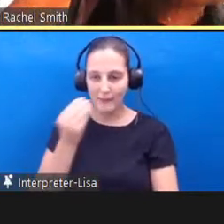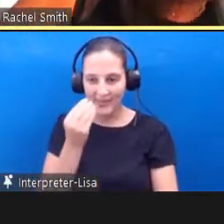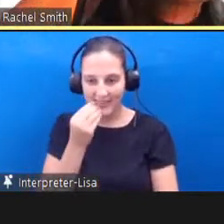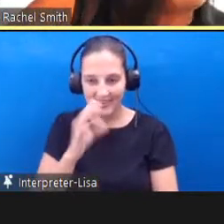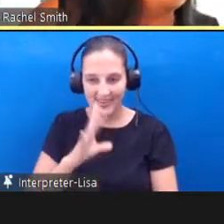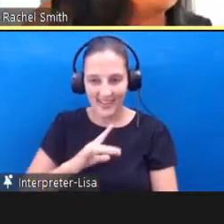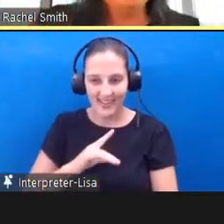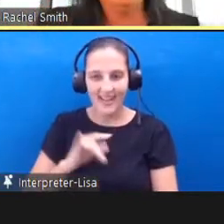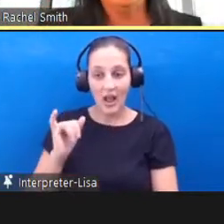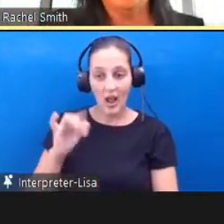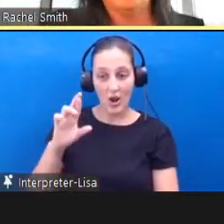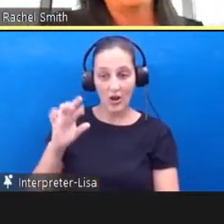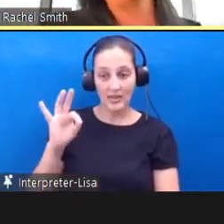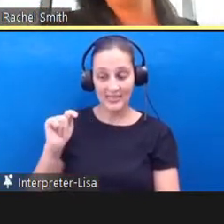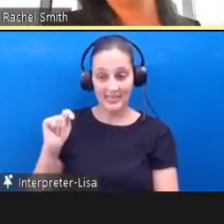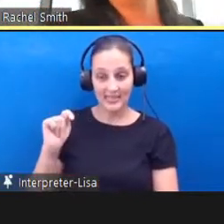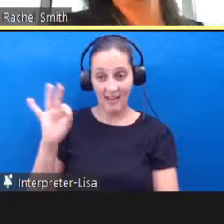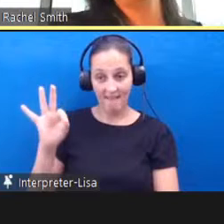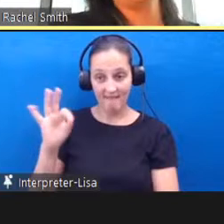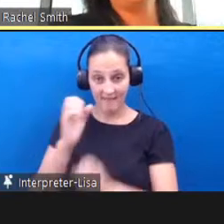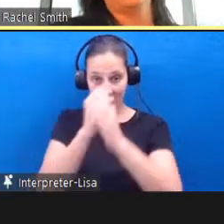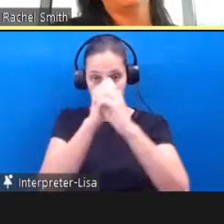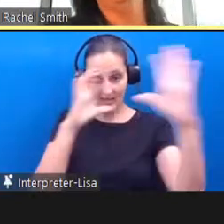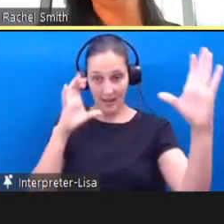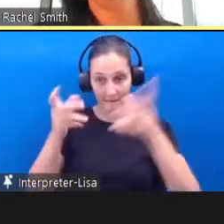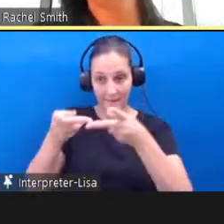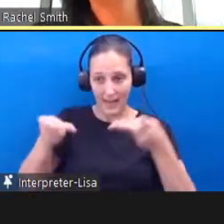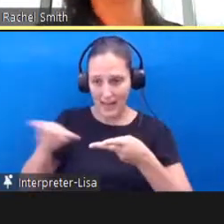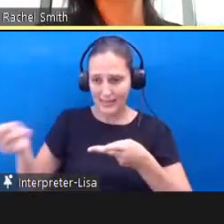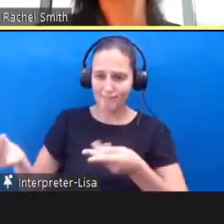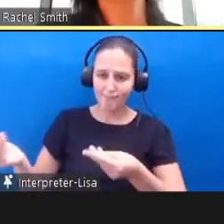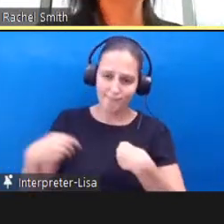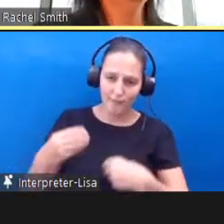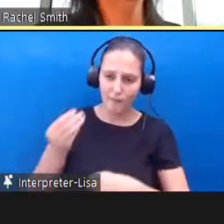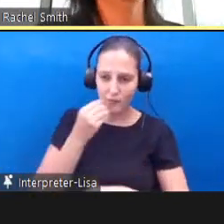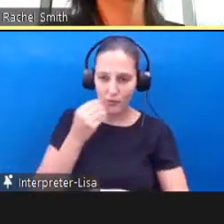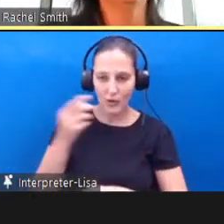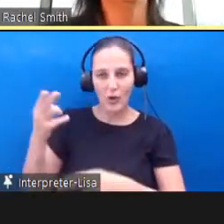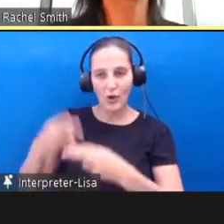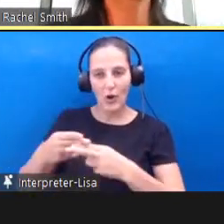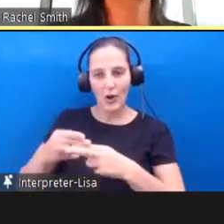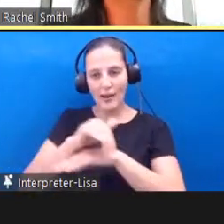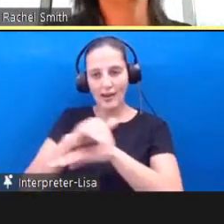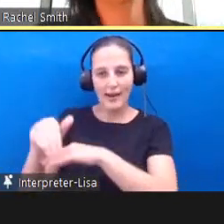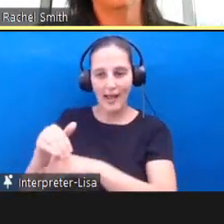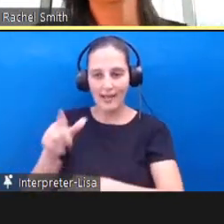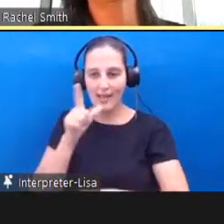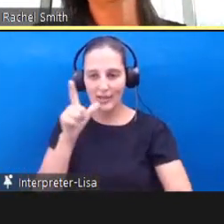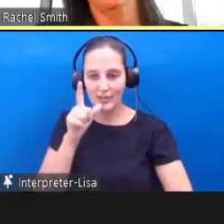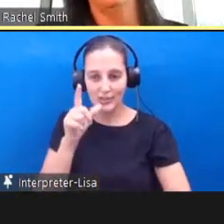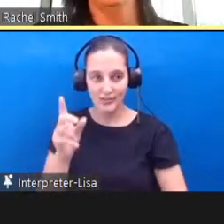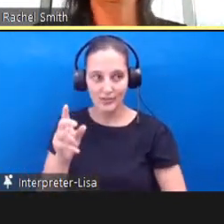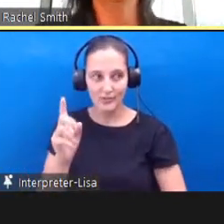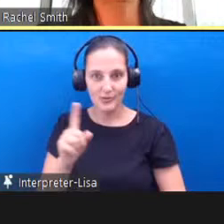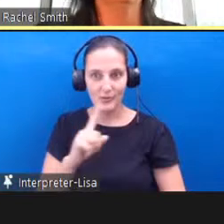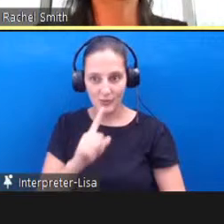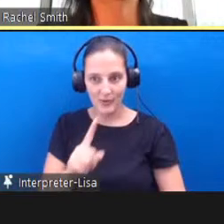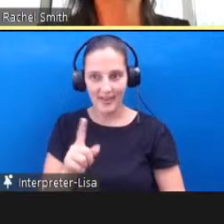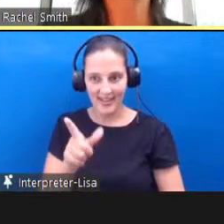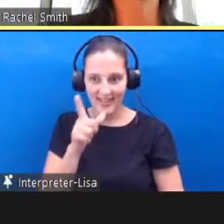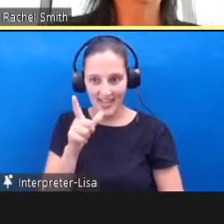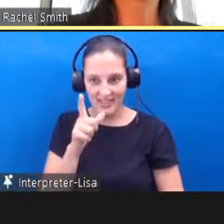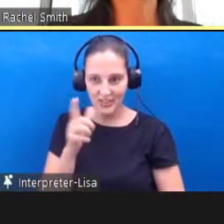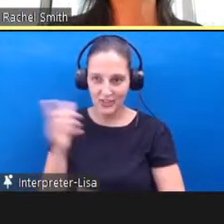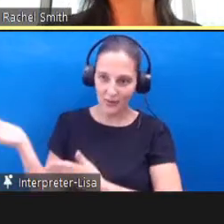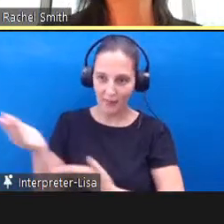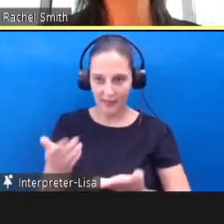The IRTF telescope facility supplies you with food. They call it a night lunch. They literally give you a lunch that you can eat